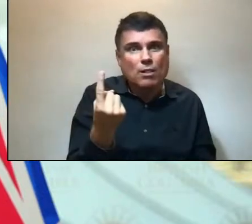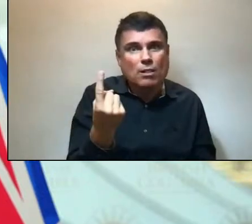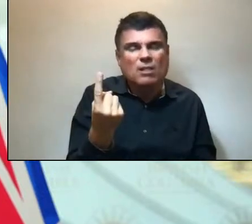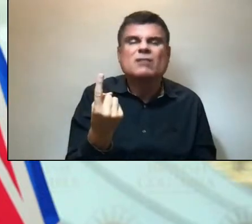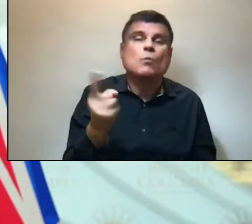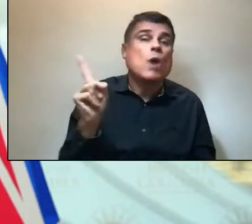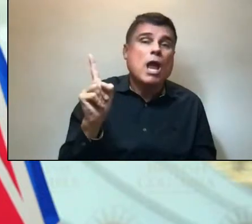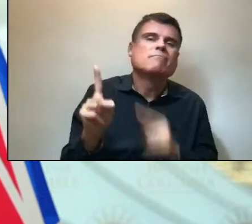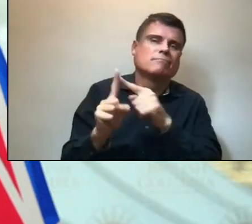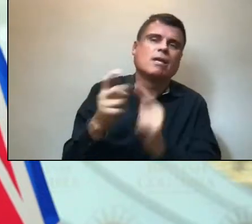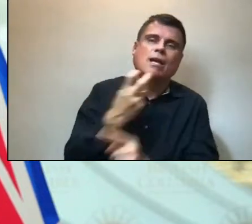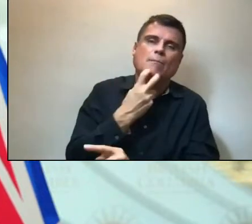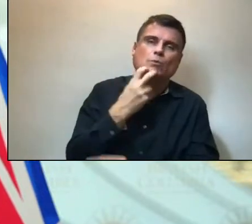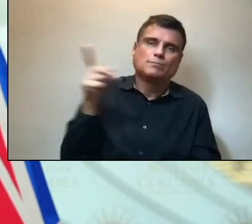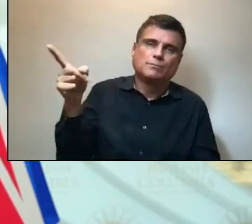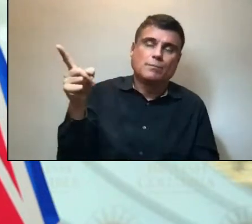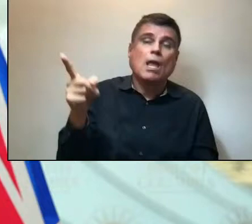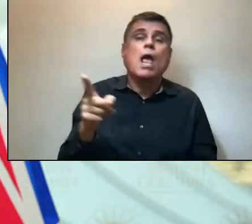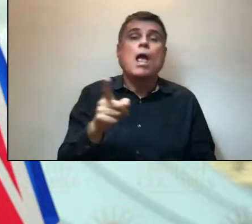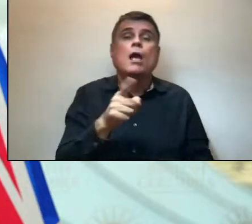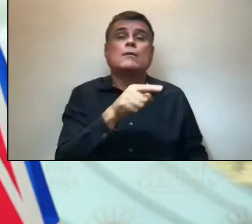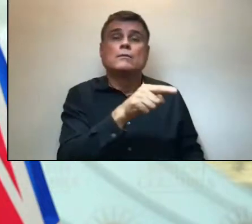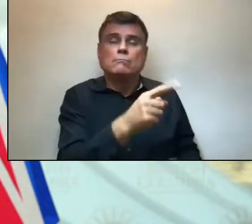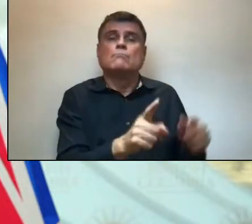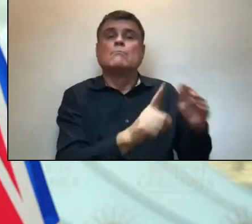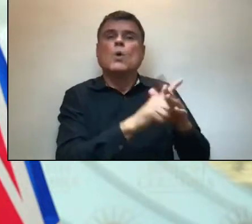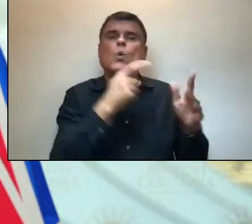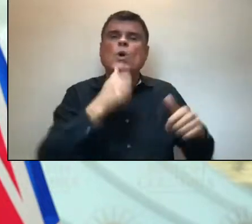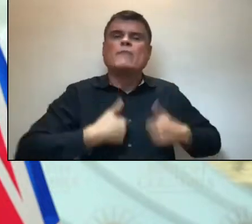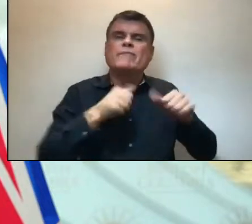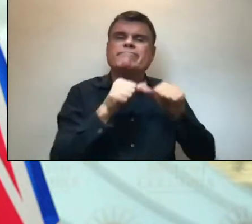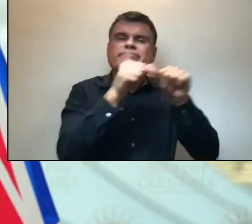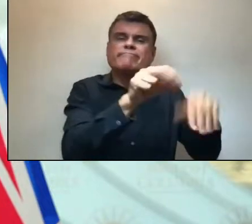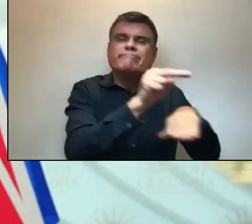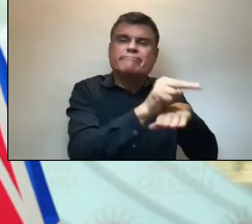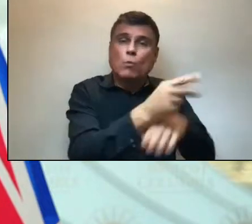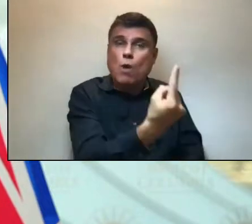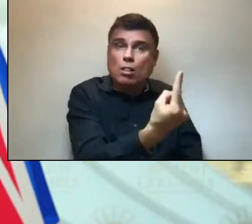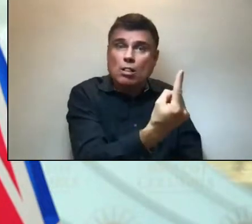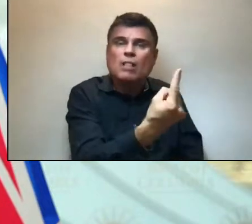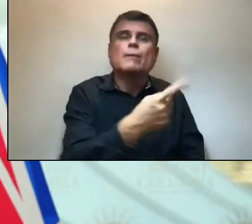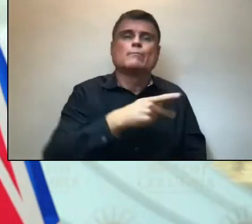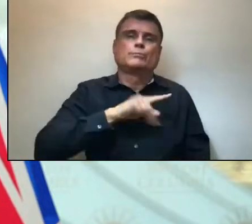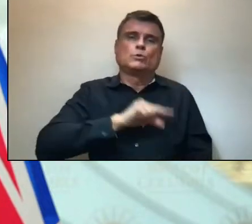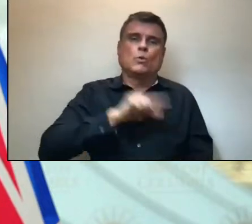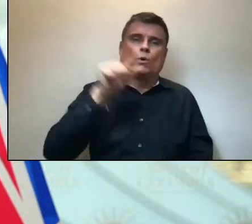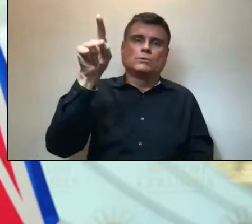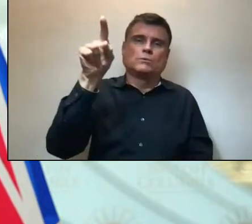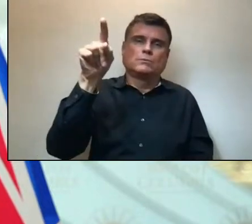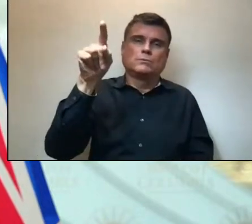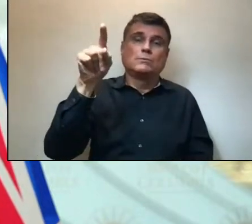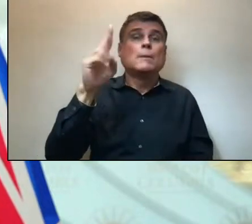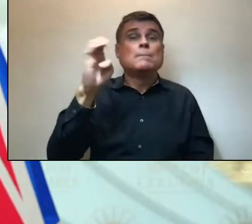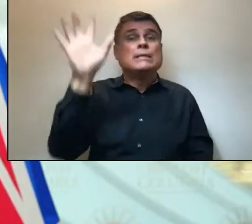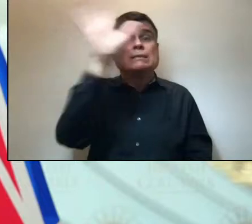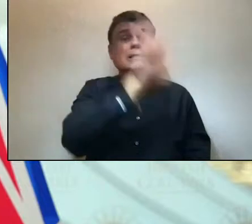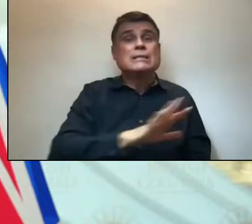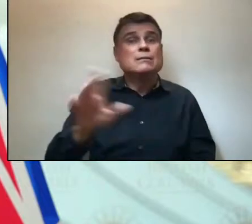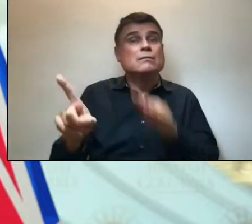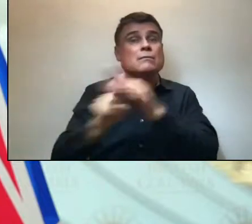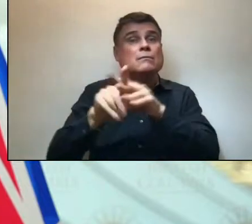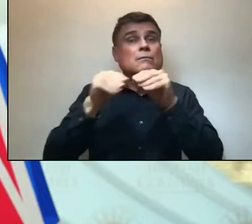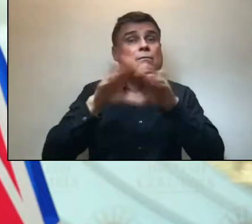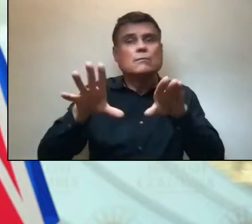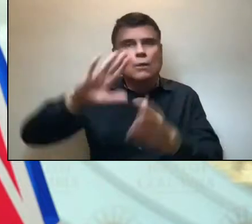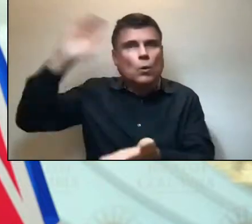living at Laurier in Prince George in the entire province of British Columbia. This reflects, I think, the effectiveness of the vaccine